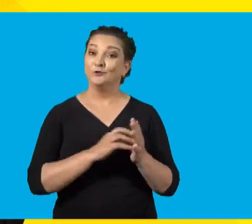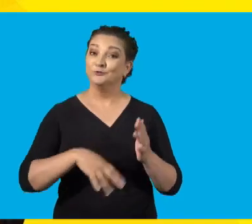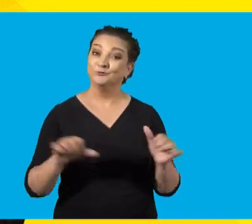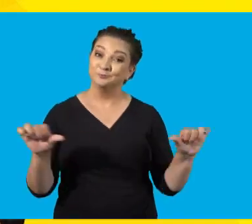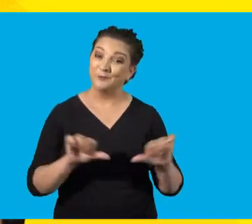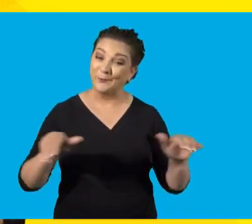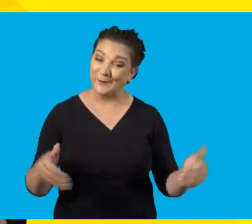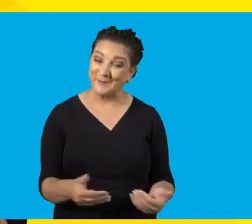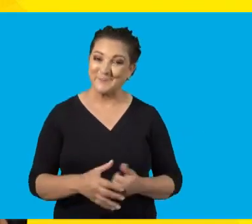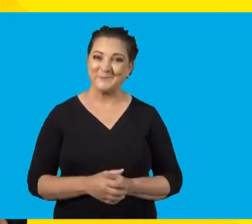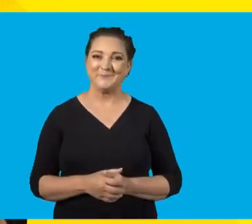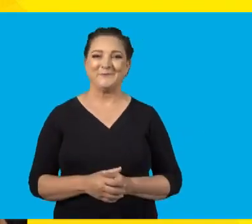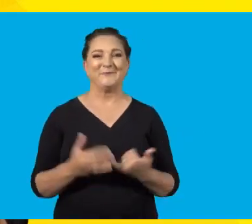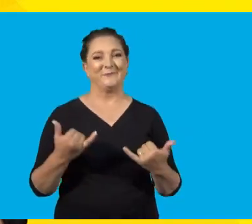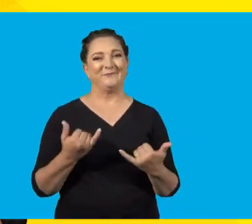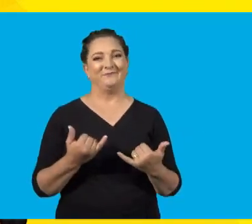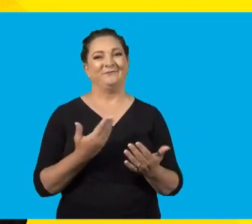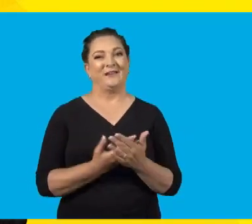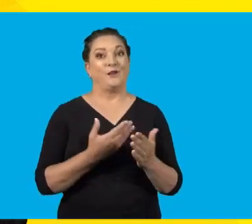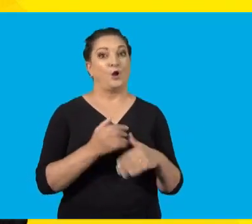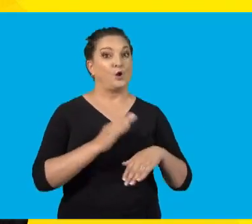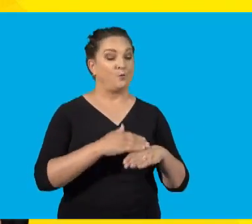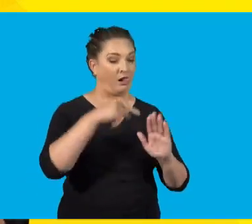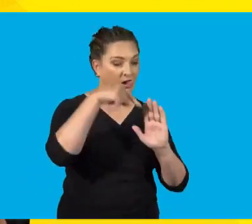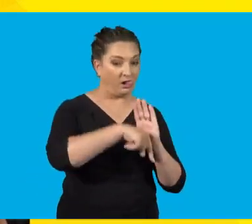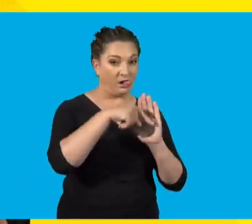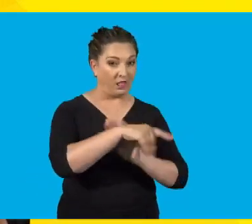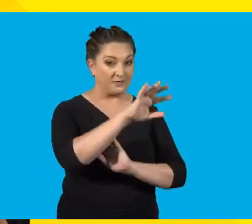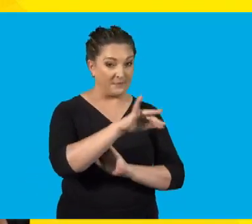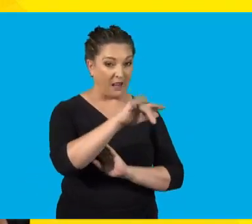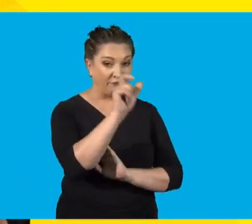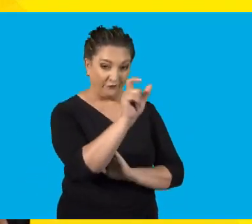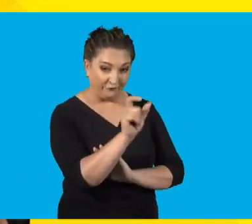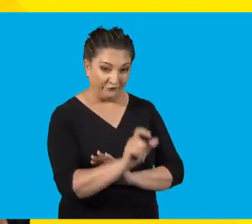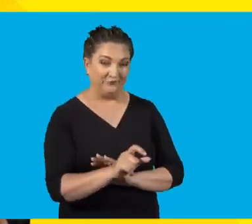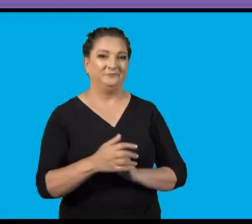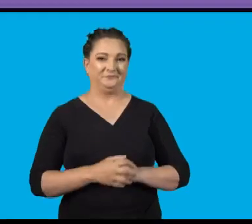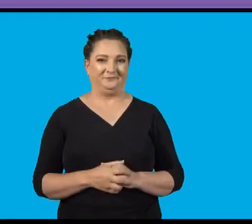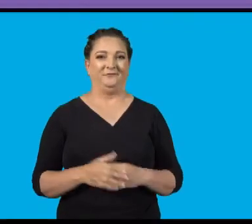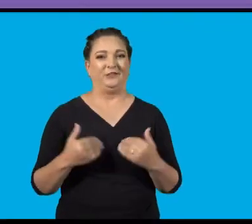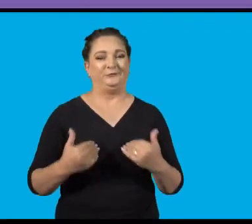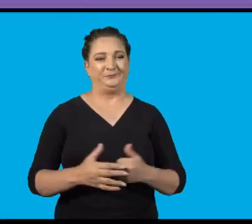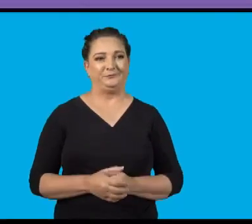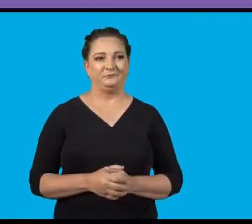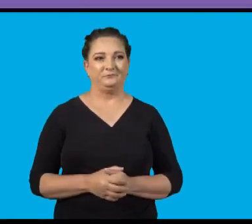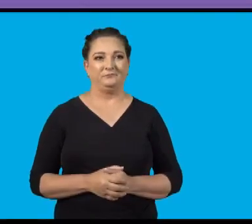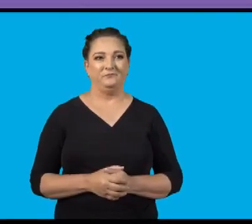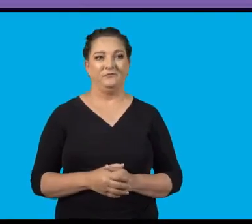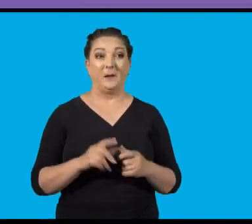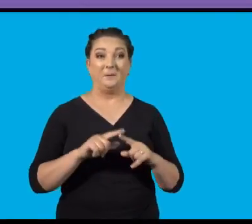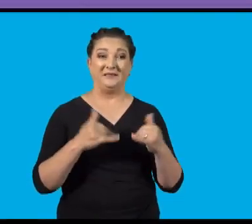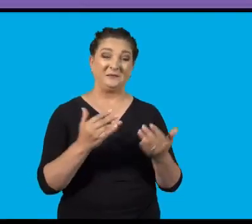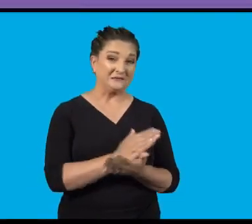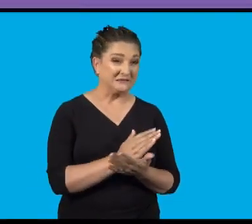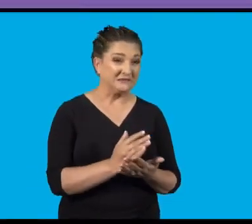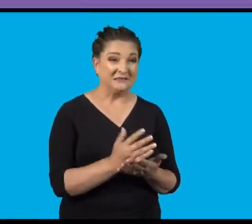Learners, welcome back from the ad break. We will now be digging into spelling and vocabulary. So let's move right ahead. Learners are